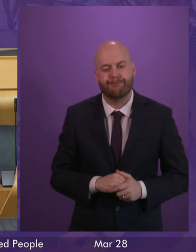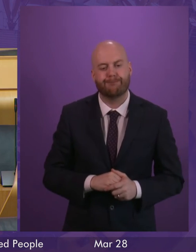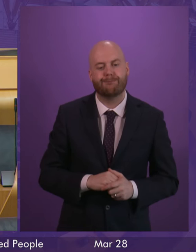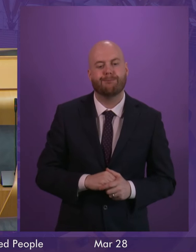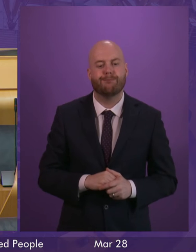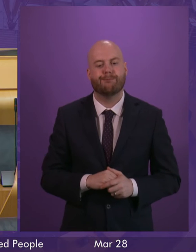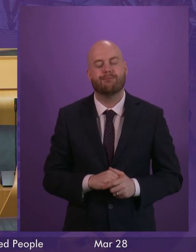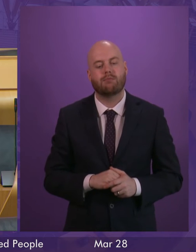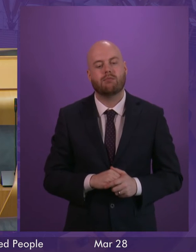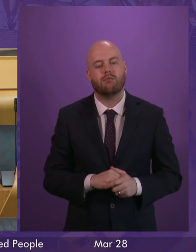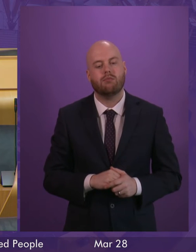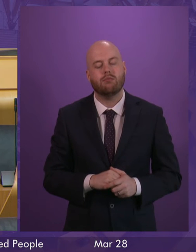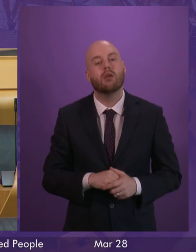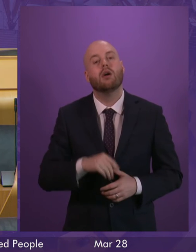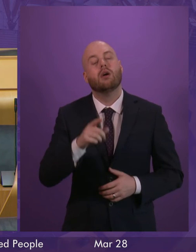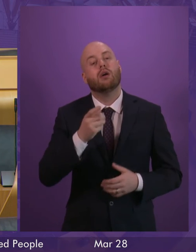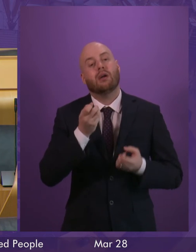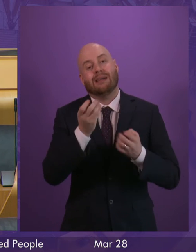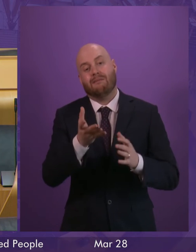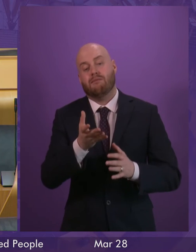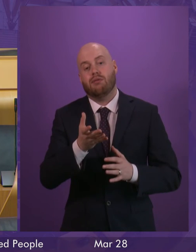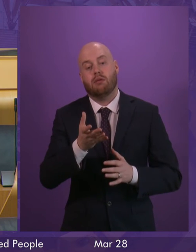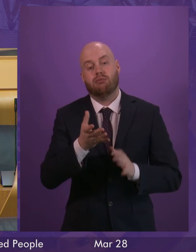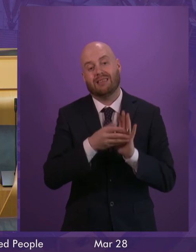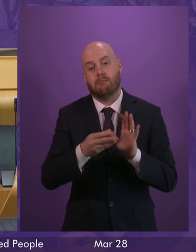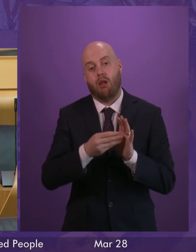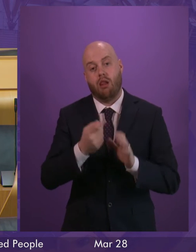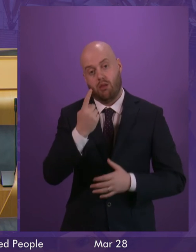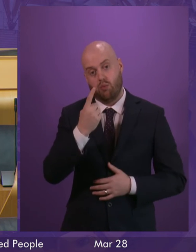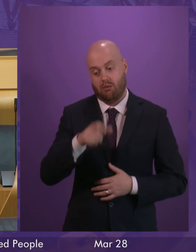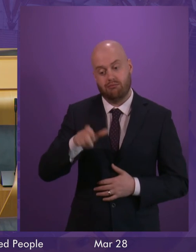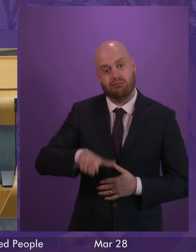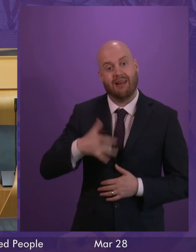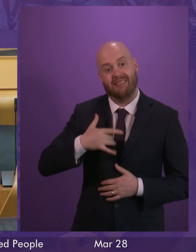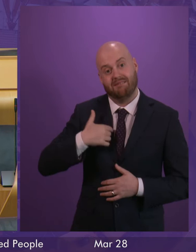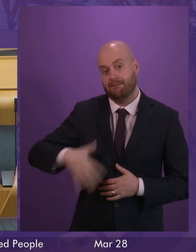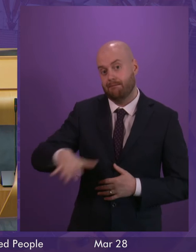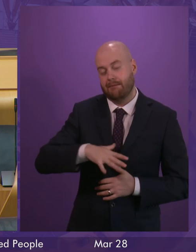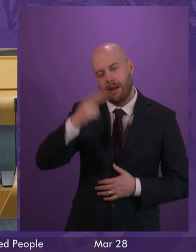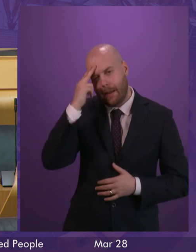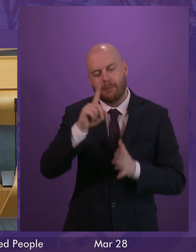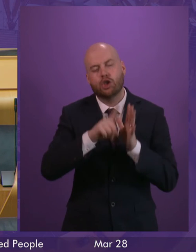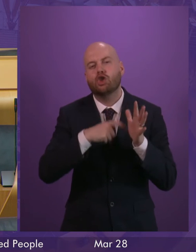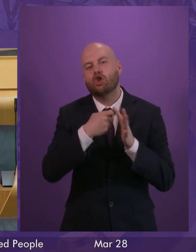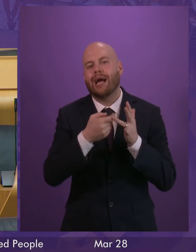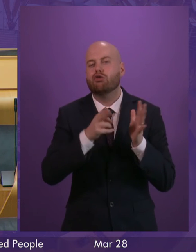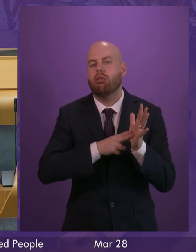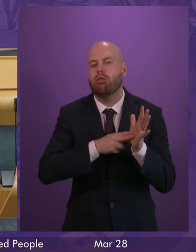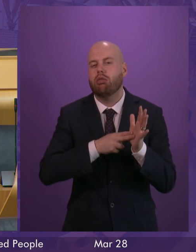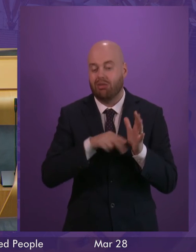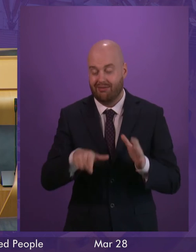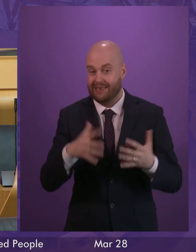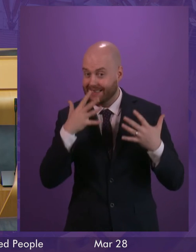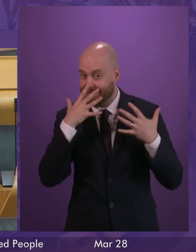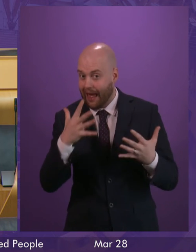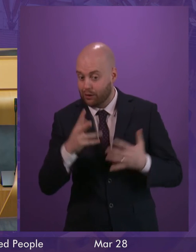An example of this is one of my constituents, Jackson. He will be 10 years old in two weeks time. Jackson is